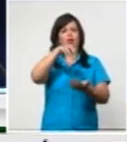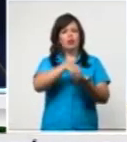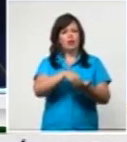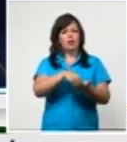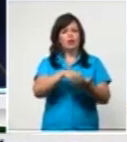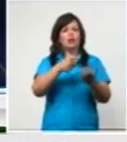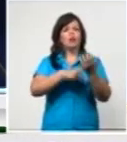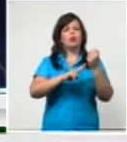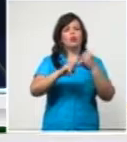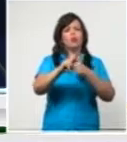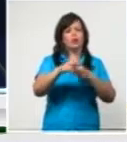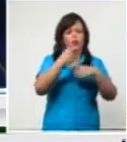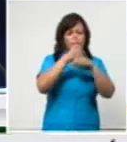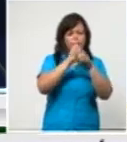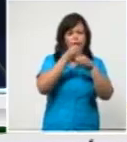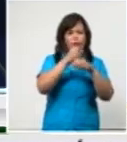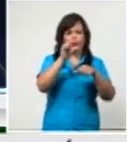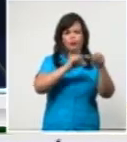at